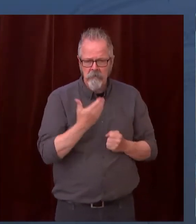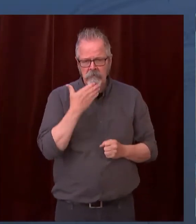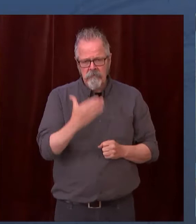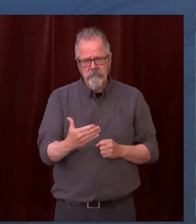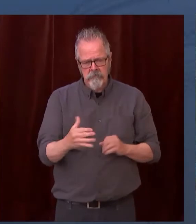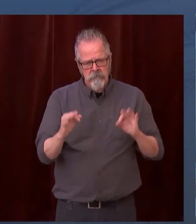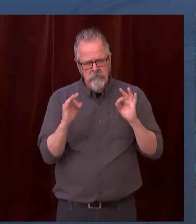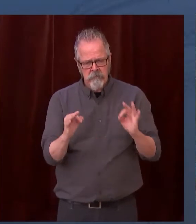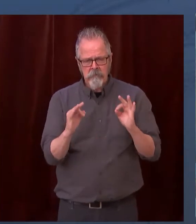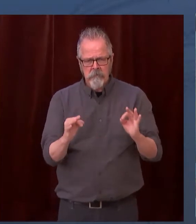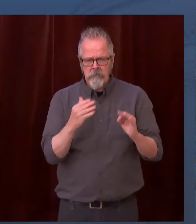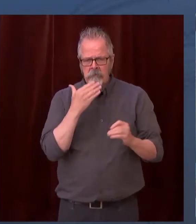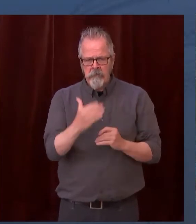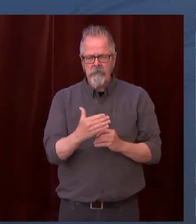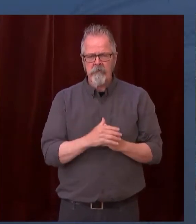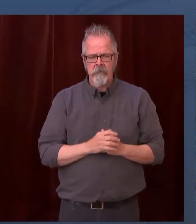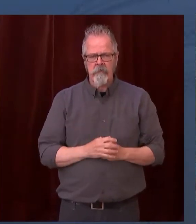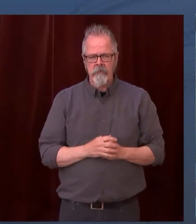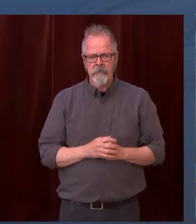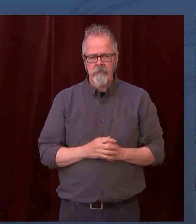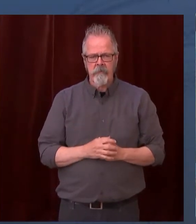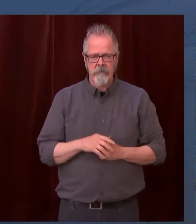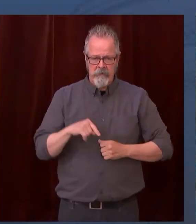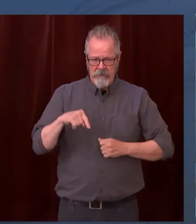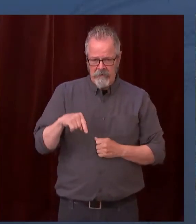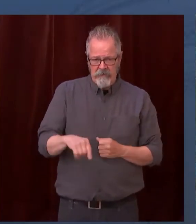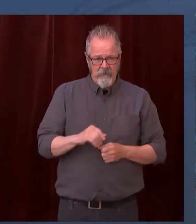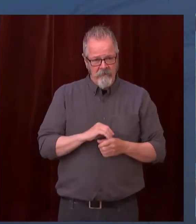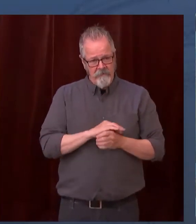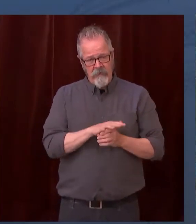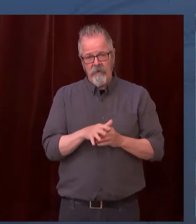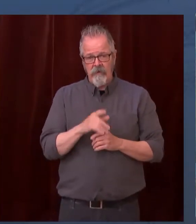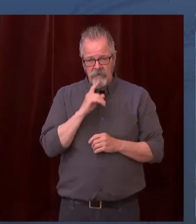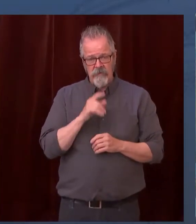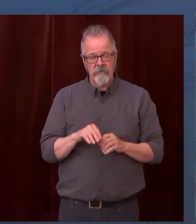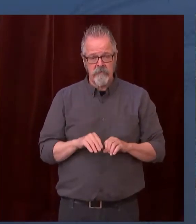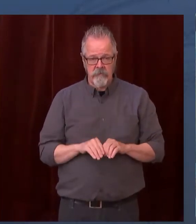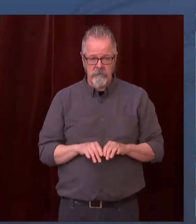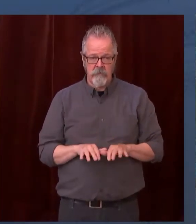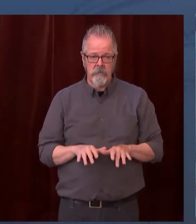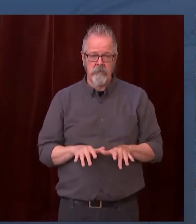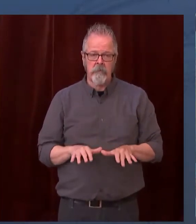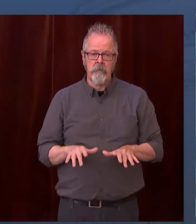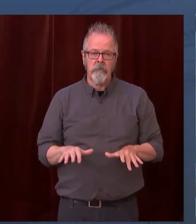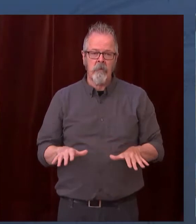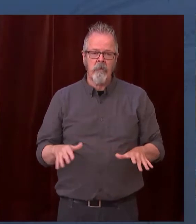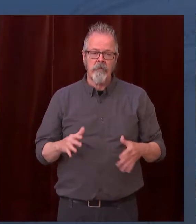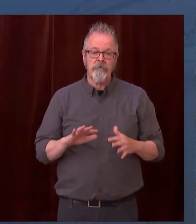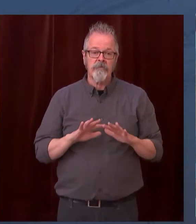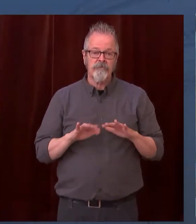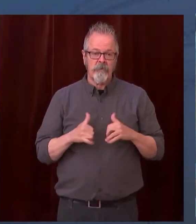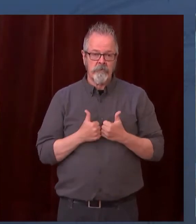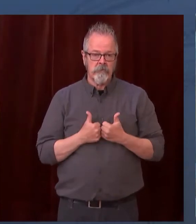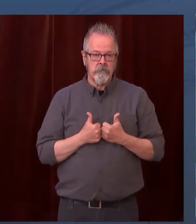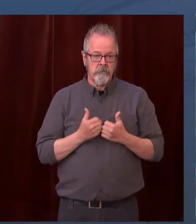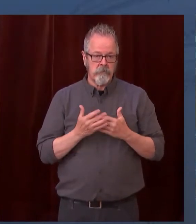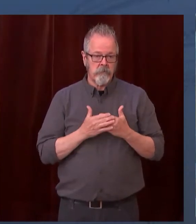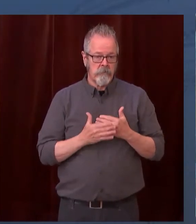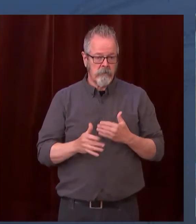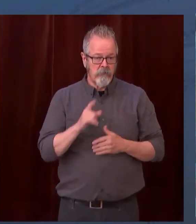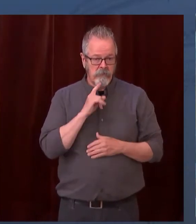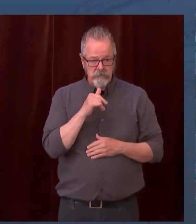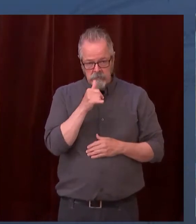want to keep businesses open and let our kids return to school in the fall, we need to do our part. All of us need to do our part to slow